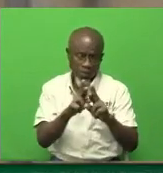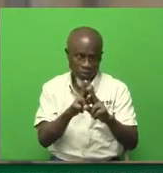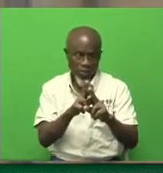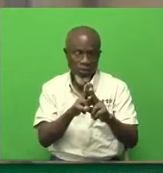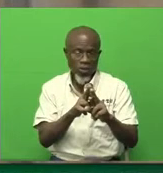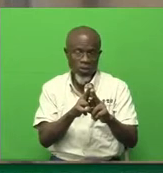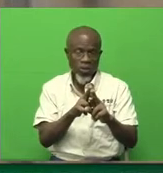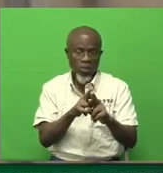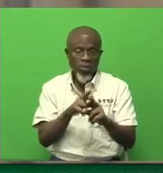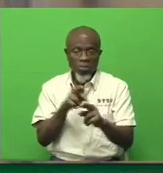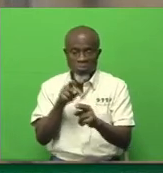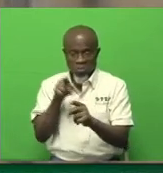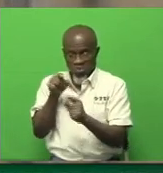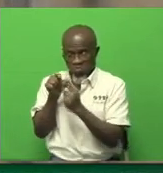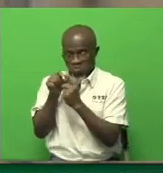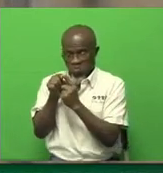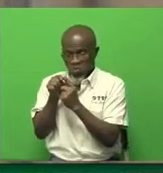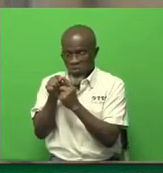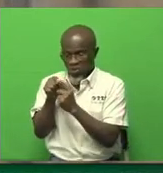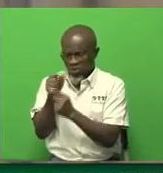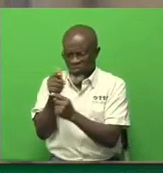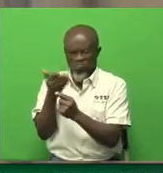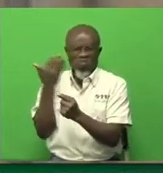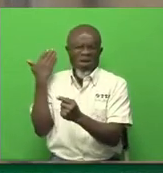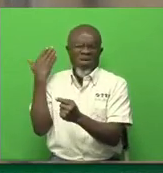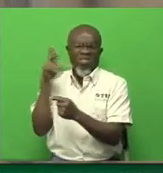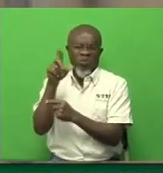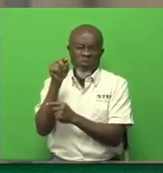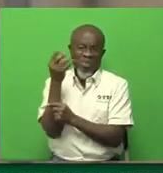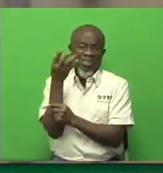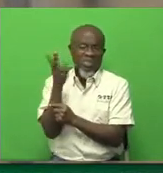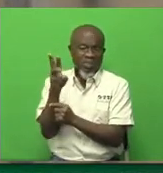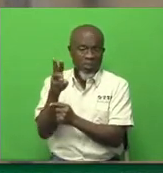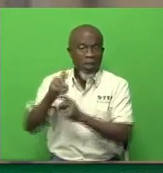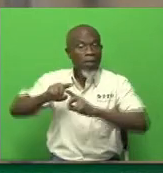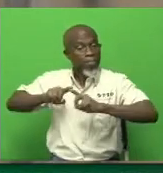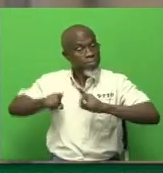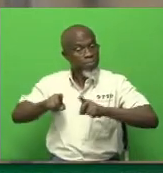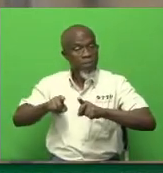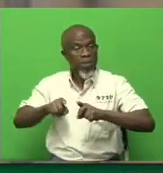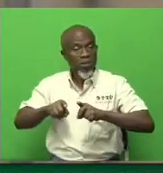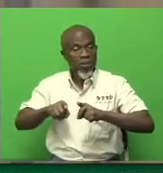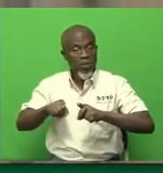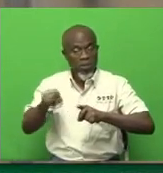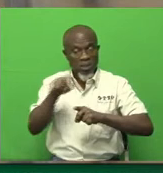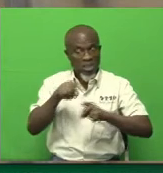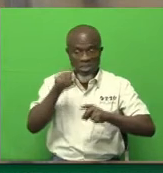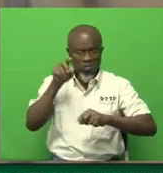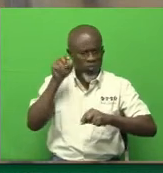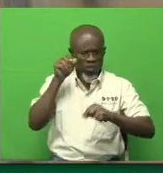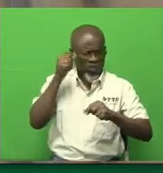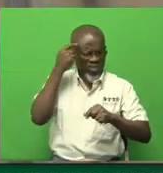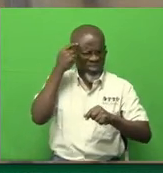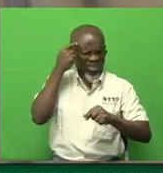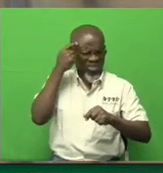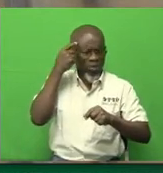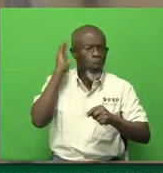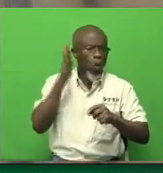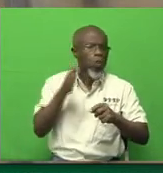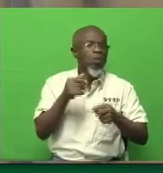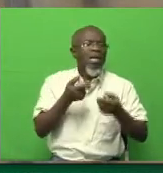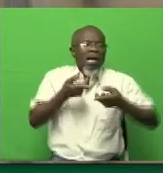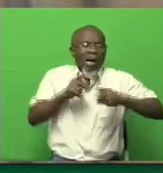in 2016 but they seem almost prophetic because they did not and they could not contemplate the extraordinary challenge